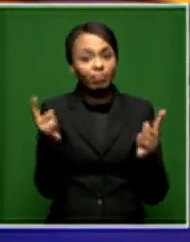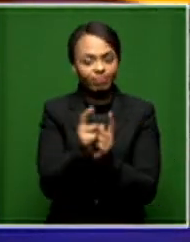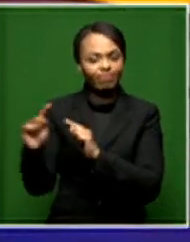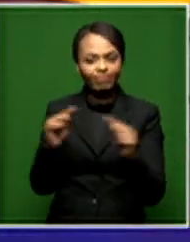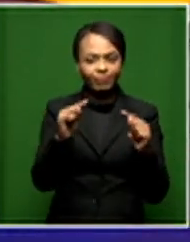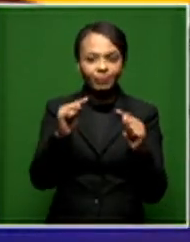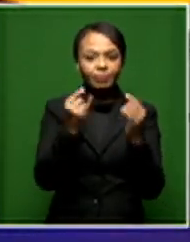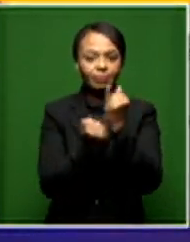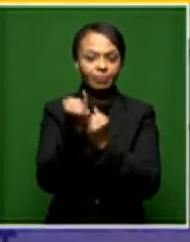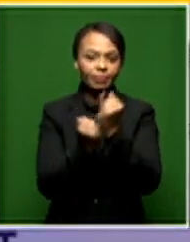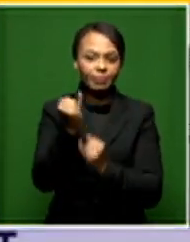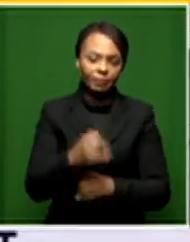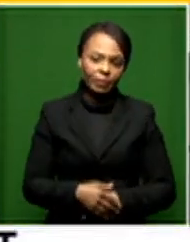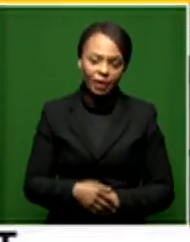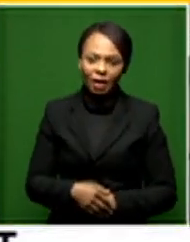of this caliber?